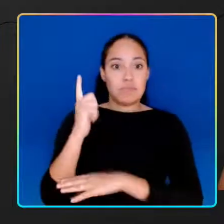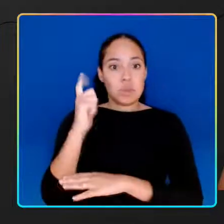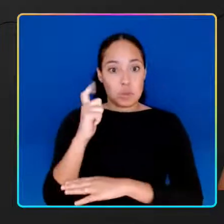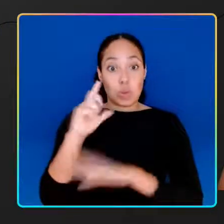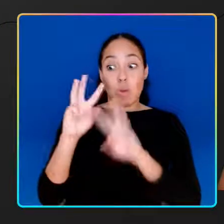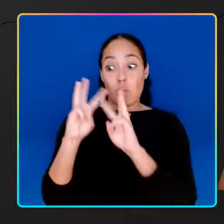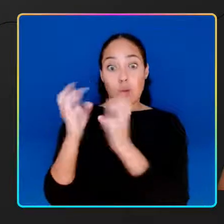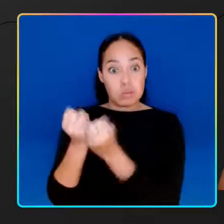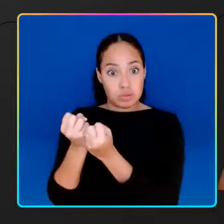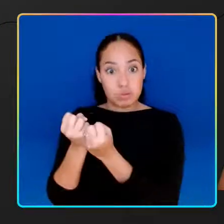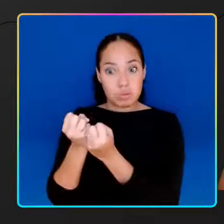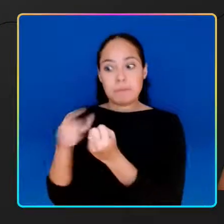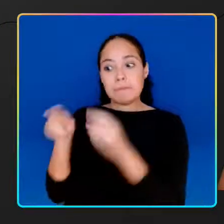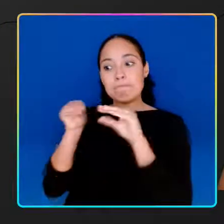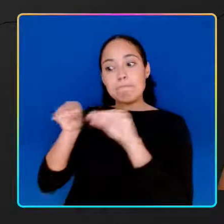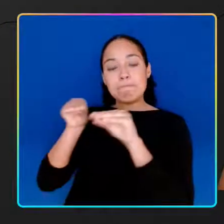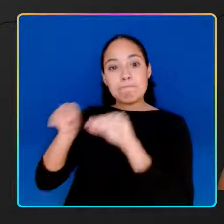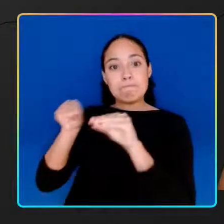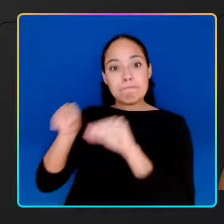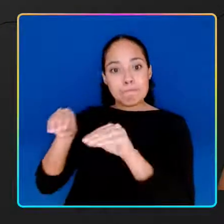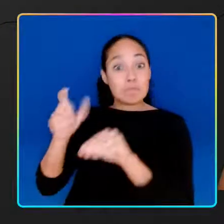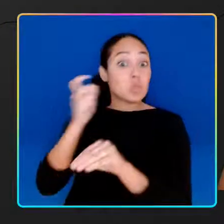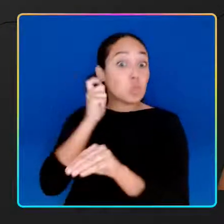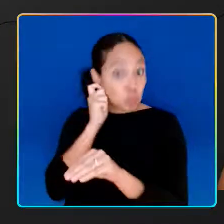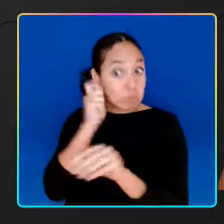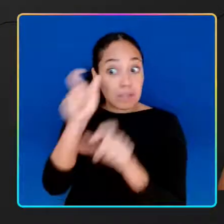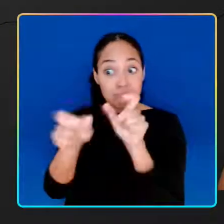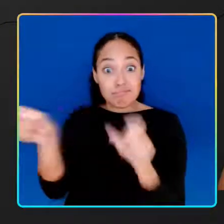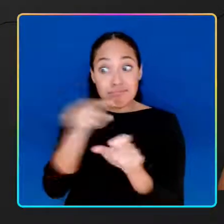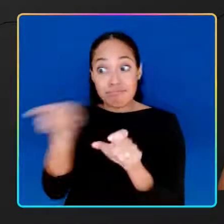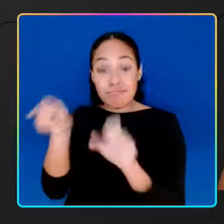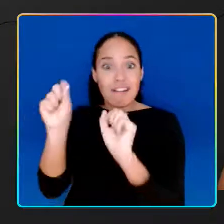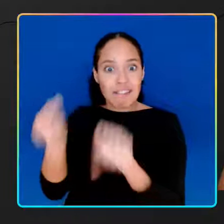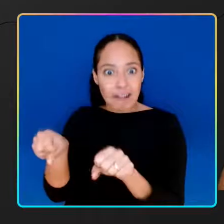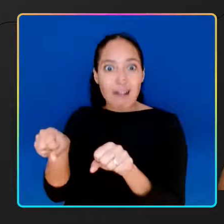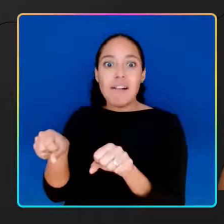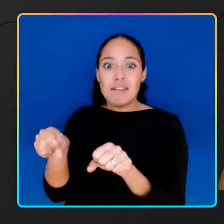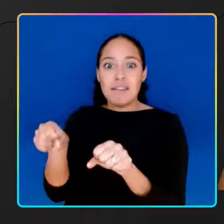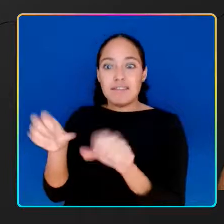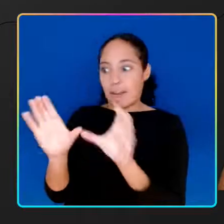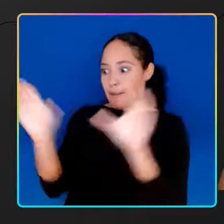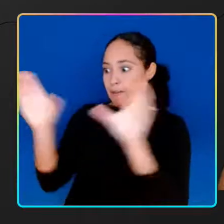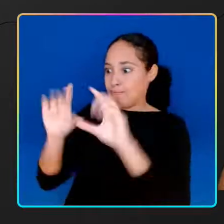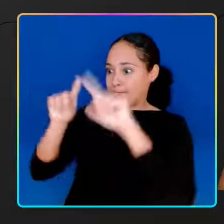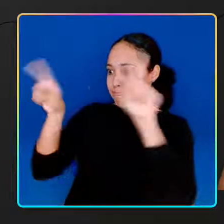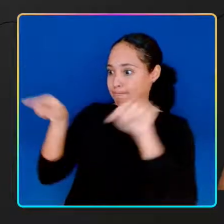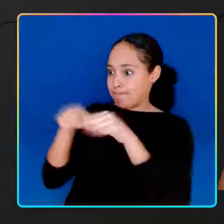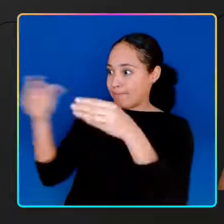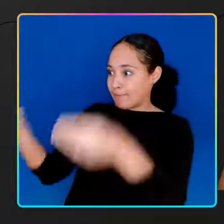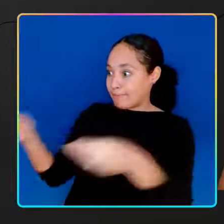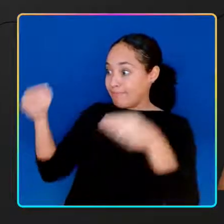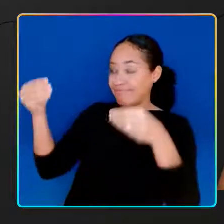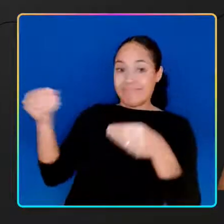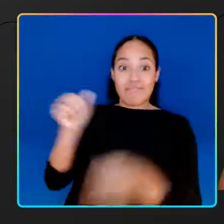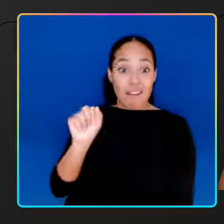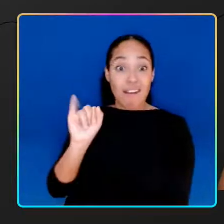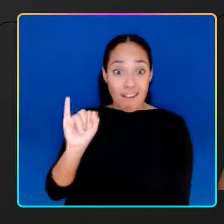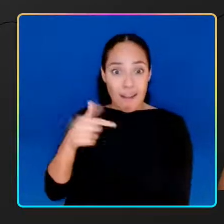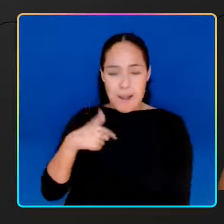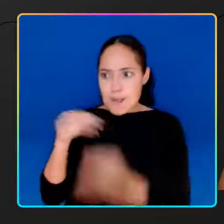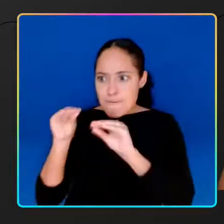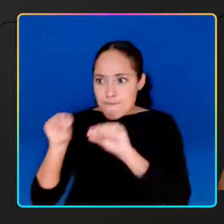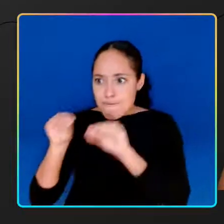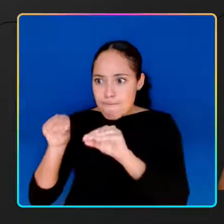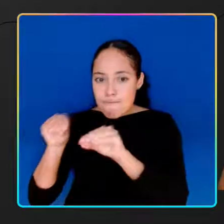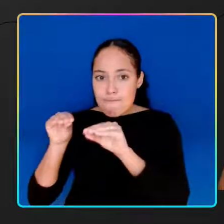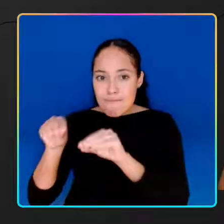AI, and before that I didn't attend any exam of the Microsoft AI. But when I attend the first one, that